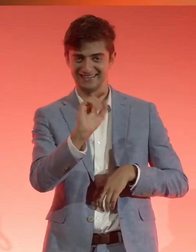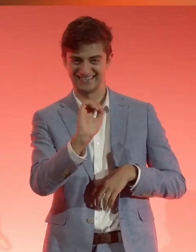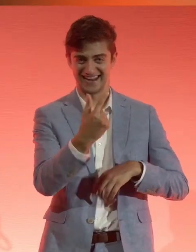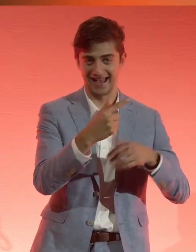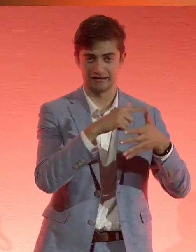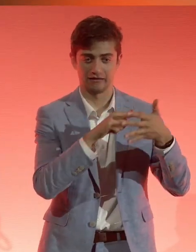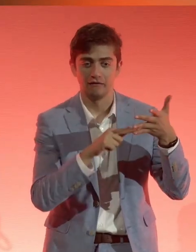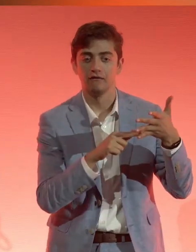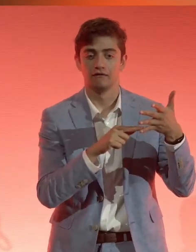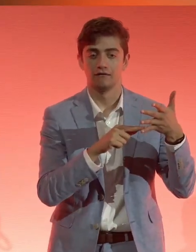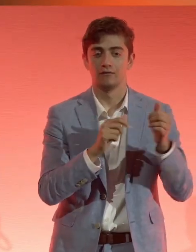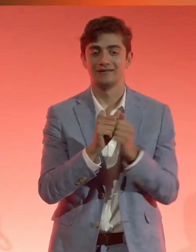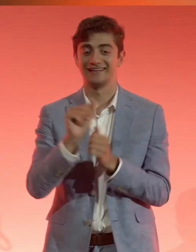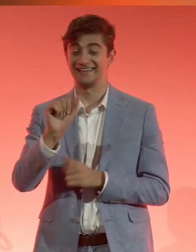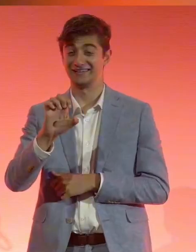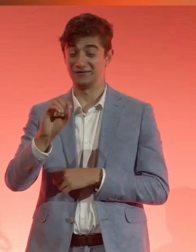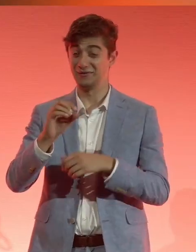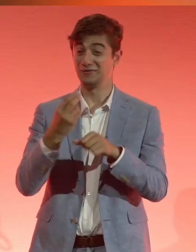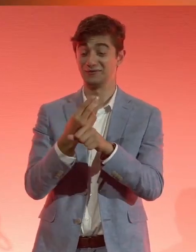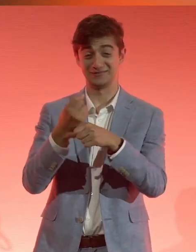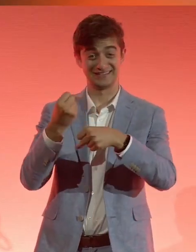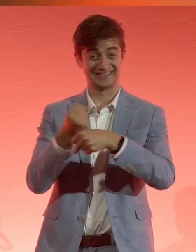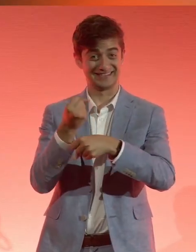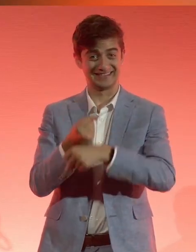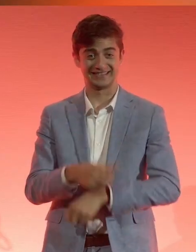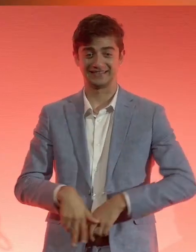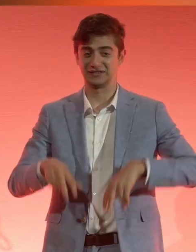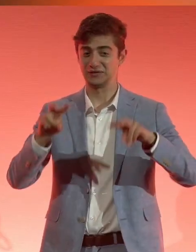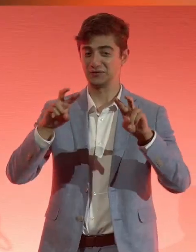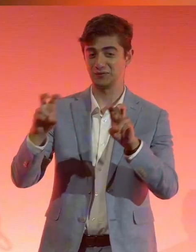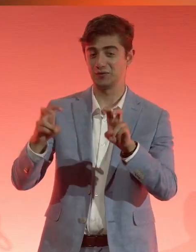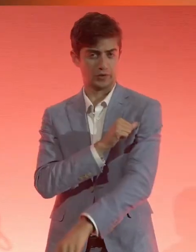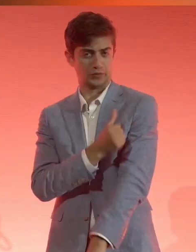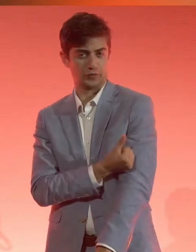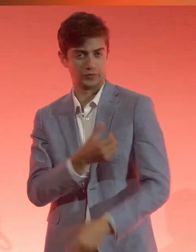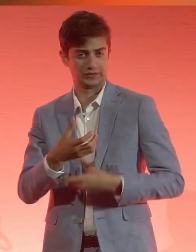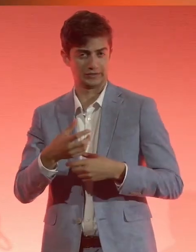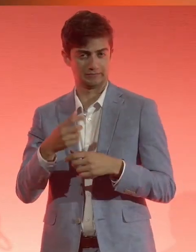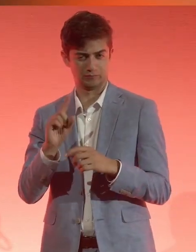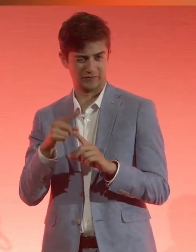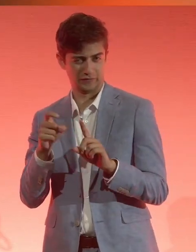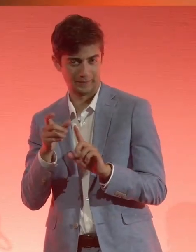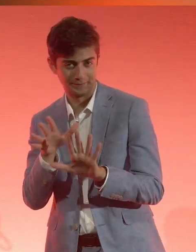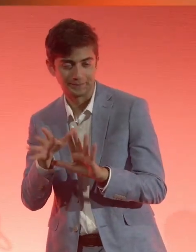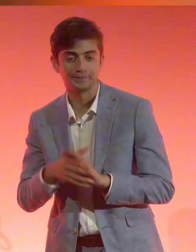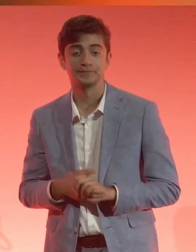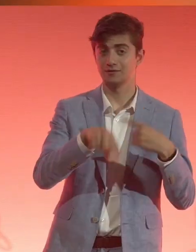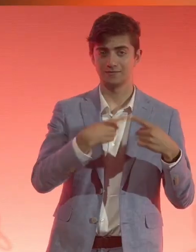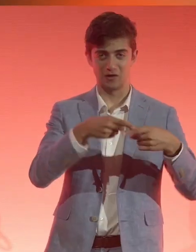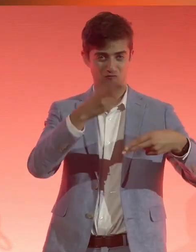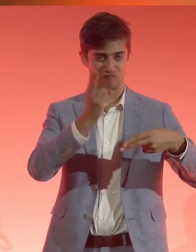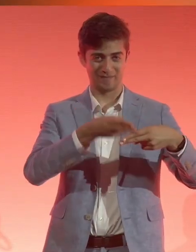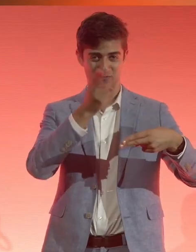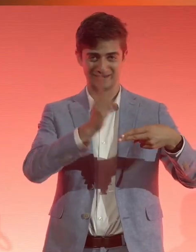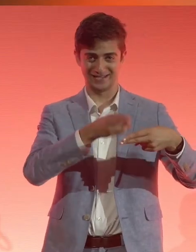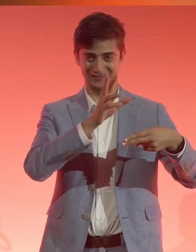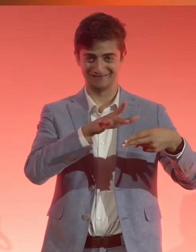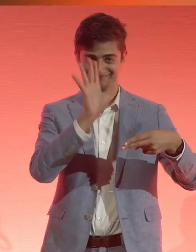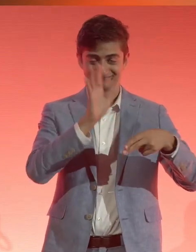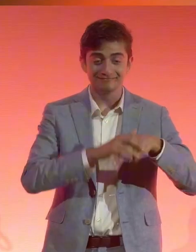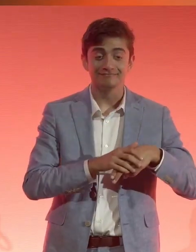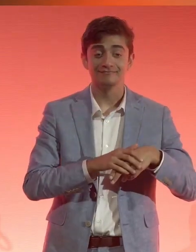in AEO, you use stats, quotations, content from high authority sources. SEO is all about reputation. AEO is